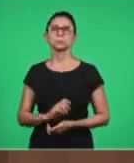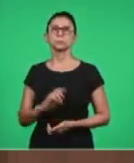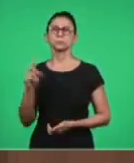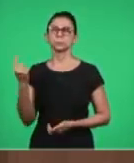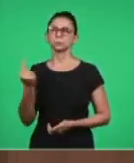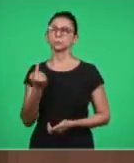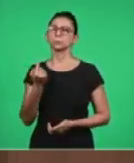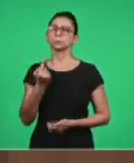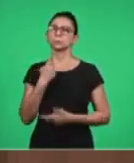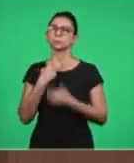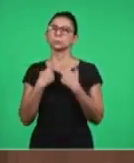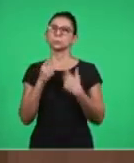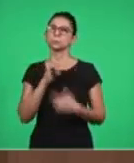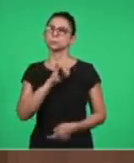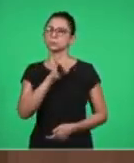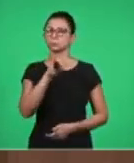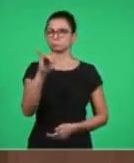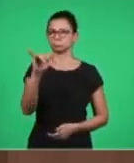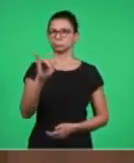I would like to say